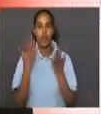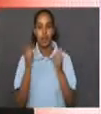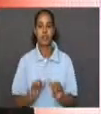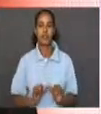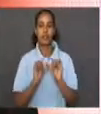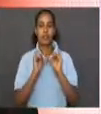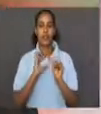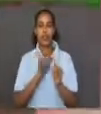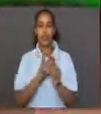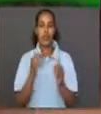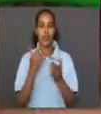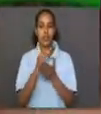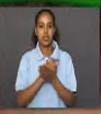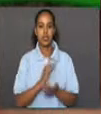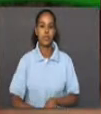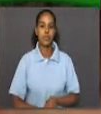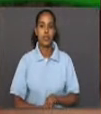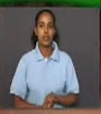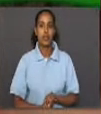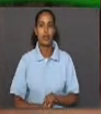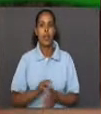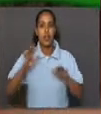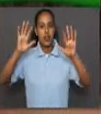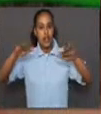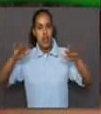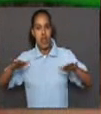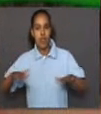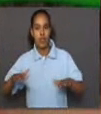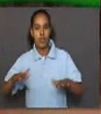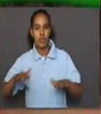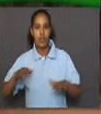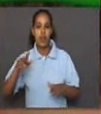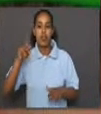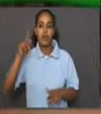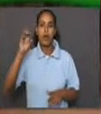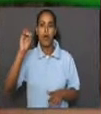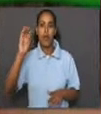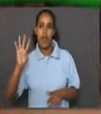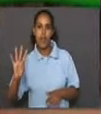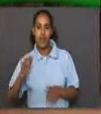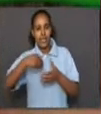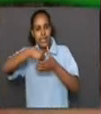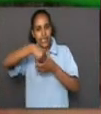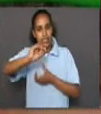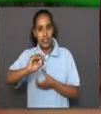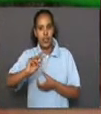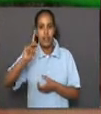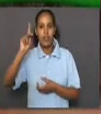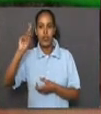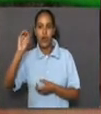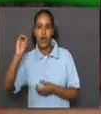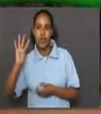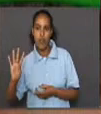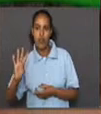us continue with our lesson. Rainfall erodes phosphate rocks and releases